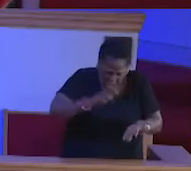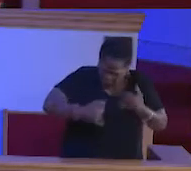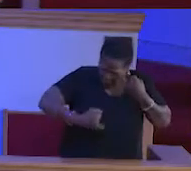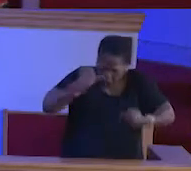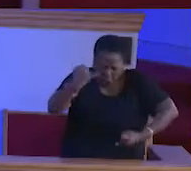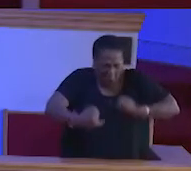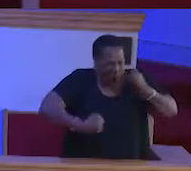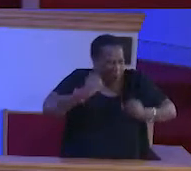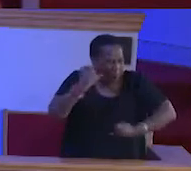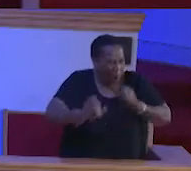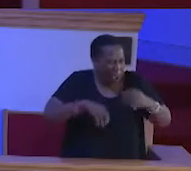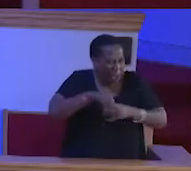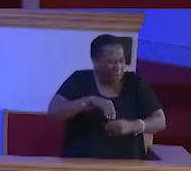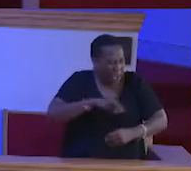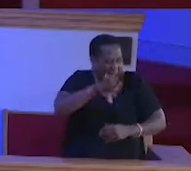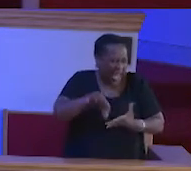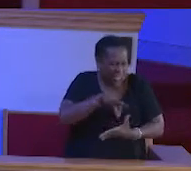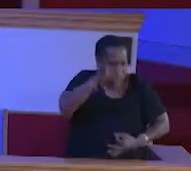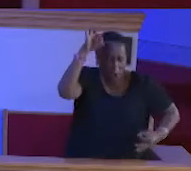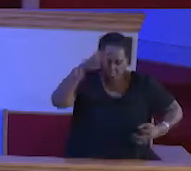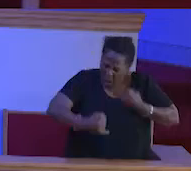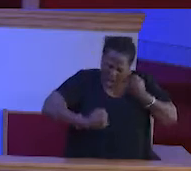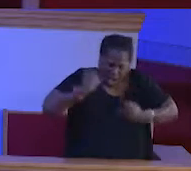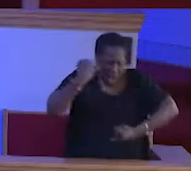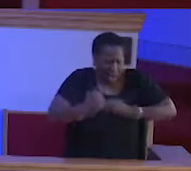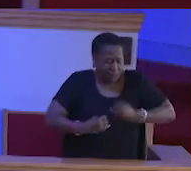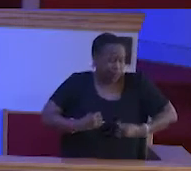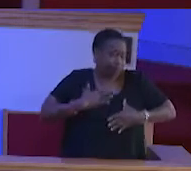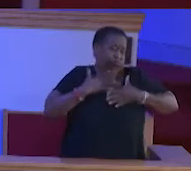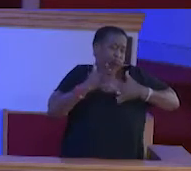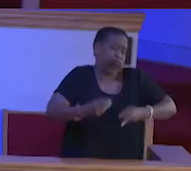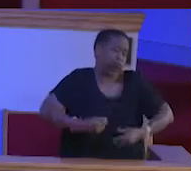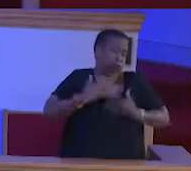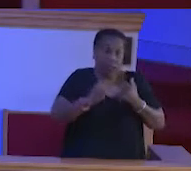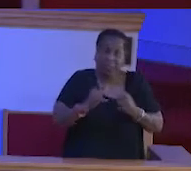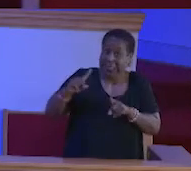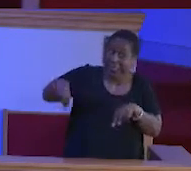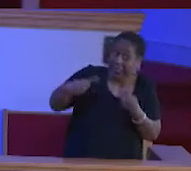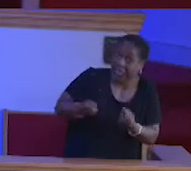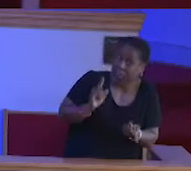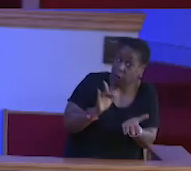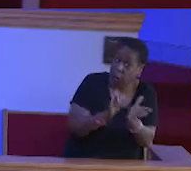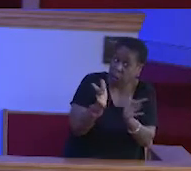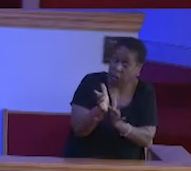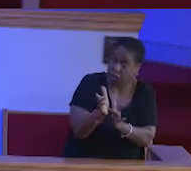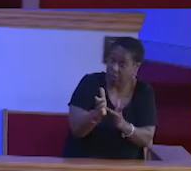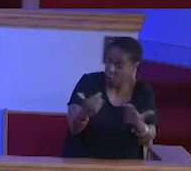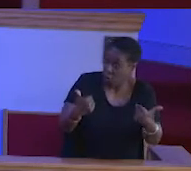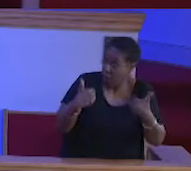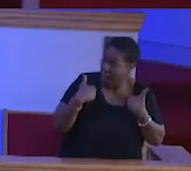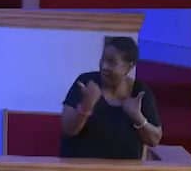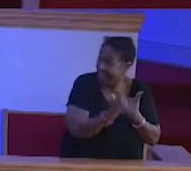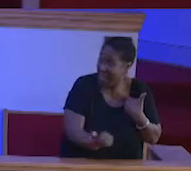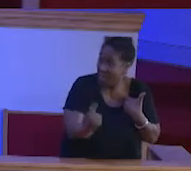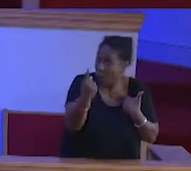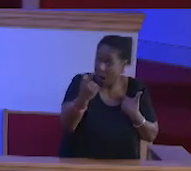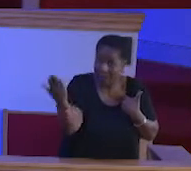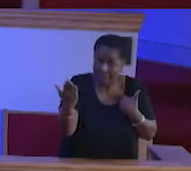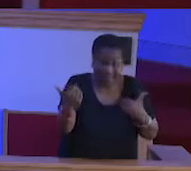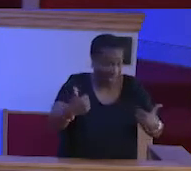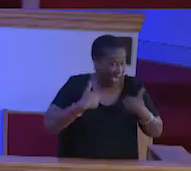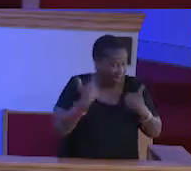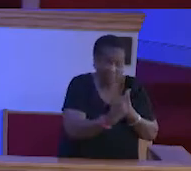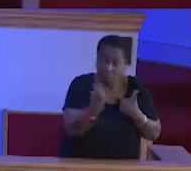soul like the sea billows roll. Since Jesus, do I have anybody here that's willing